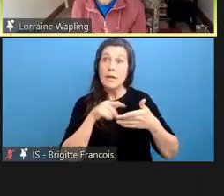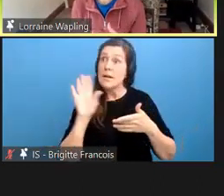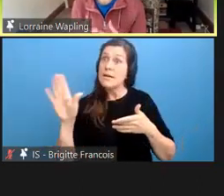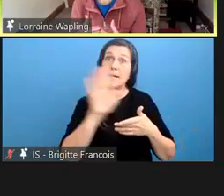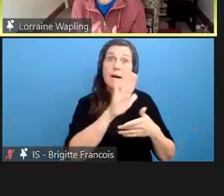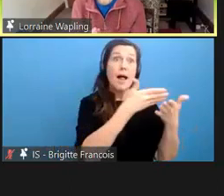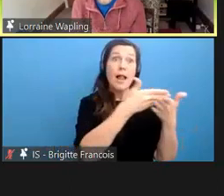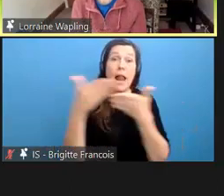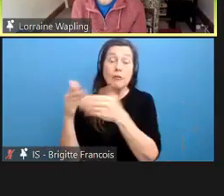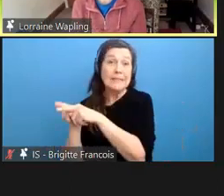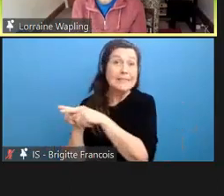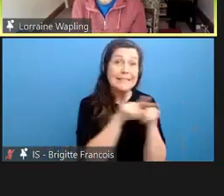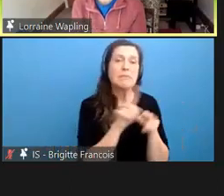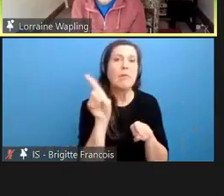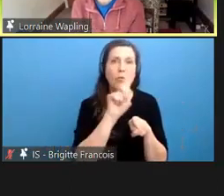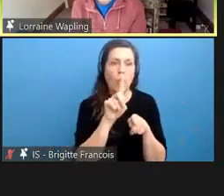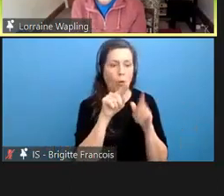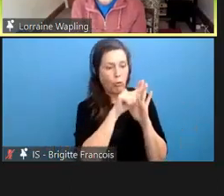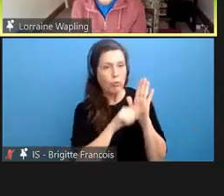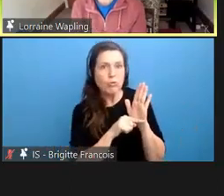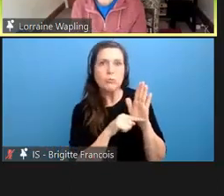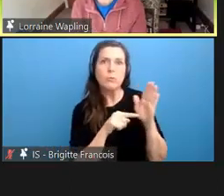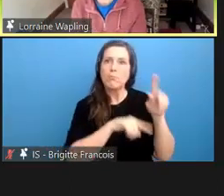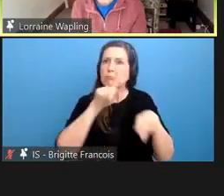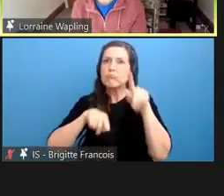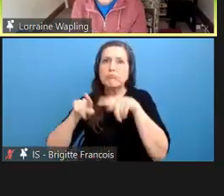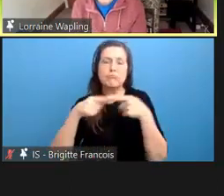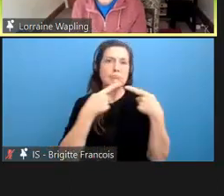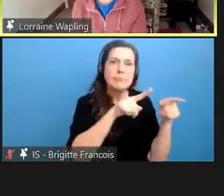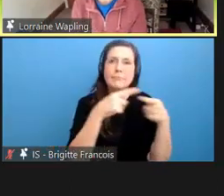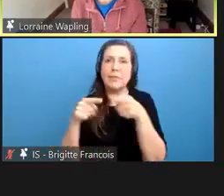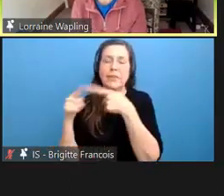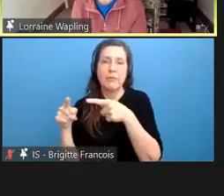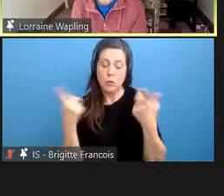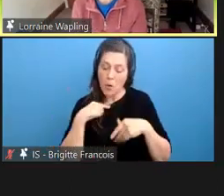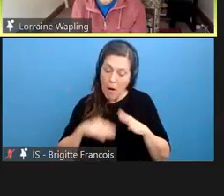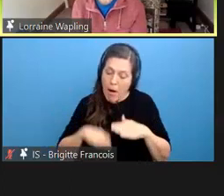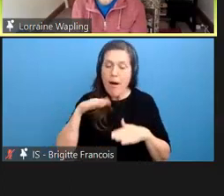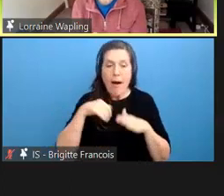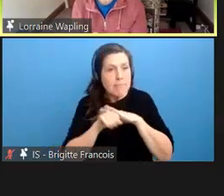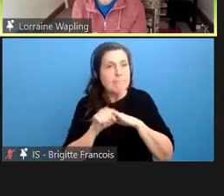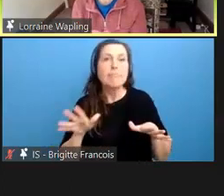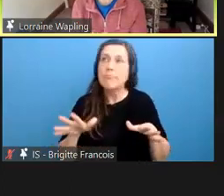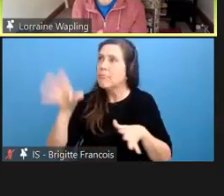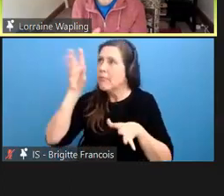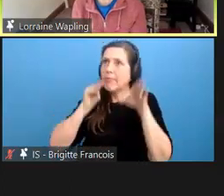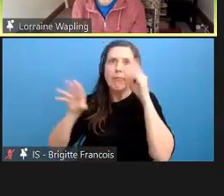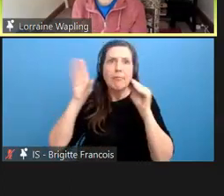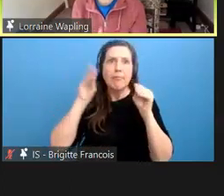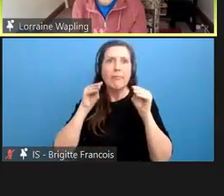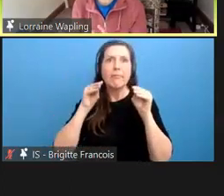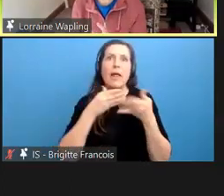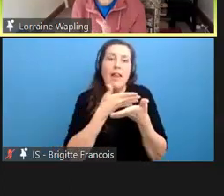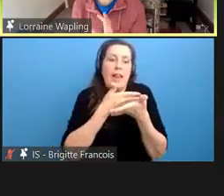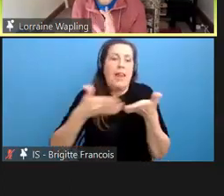language. And so therefore they need to be learned by everyone. And that's what happens during early infancy